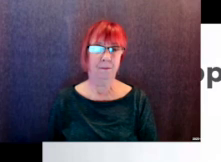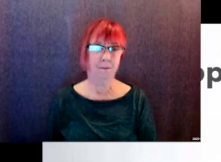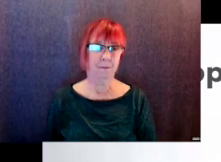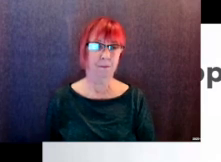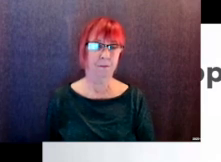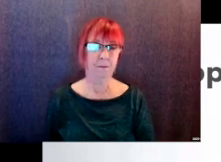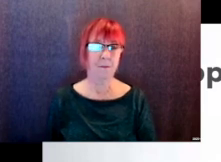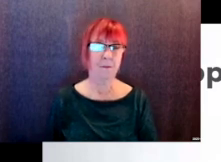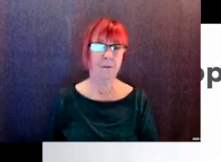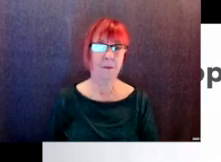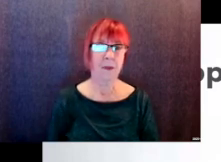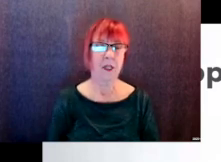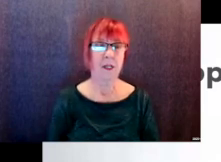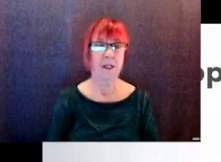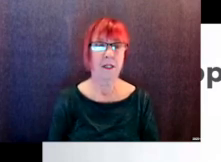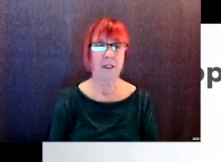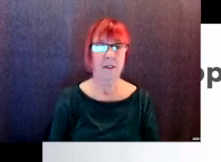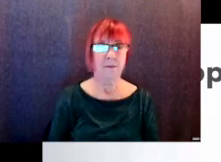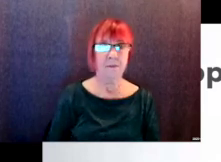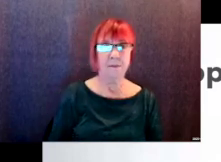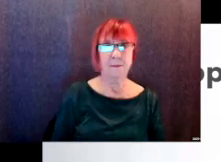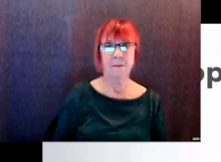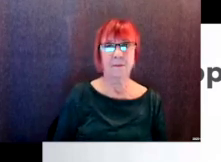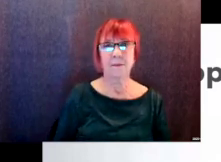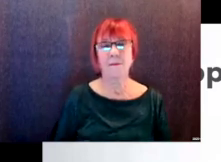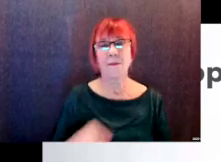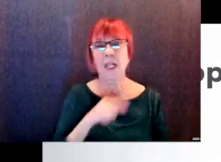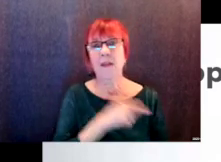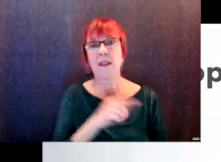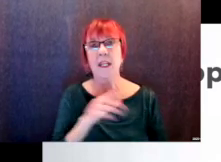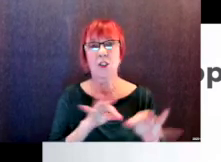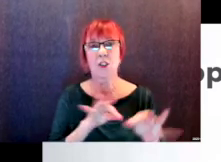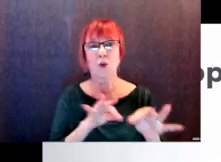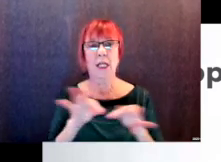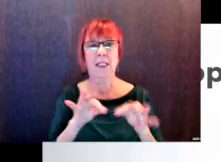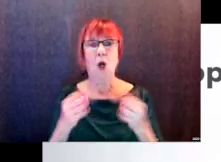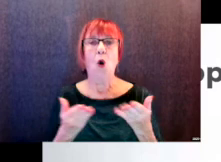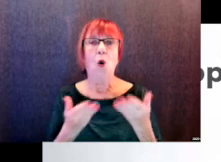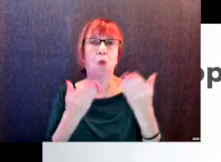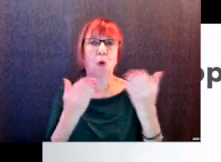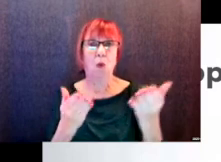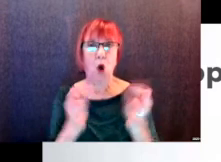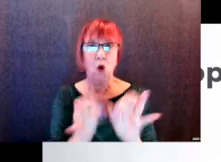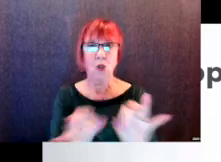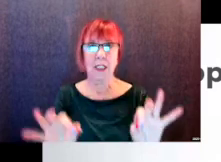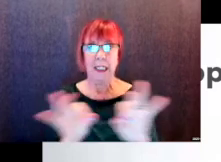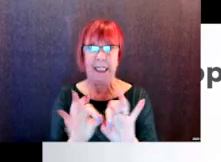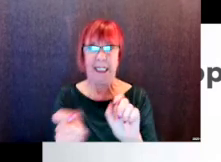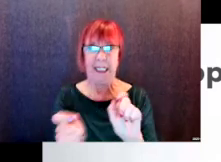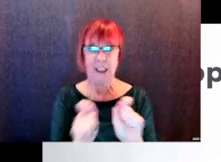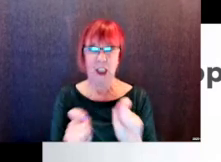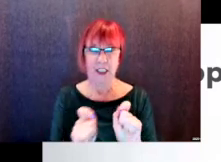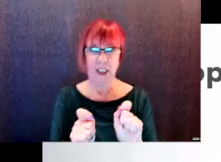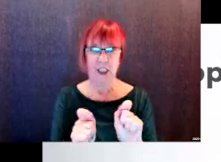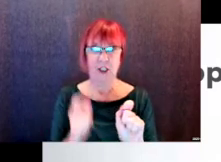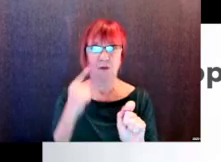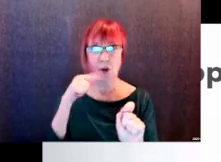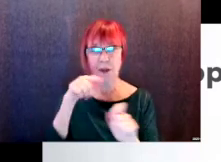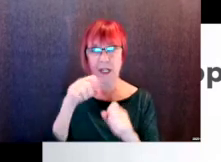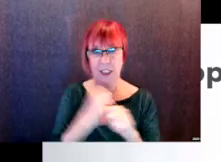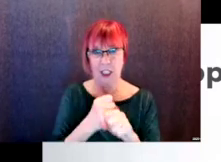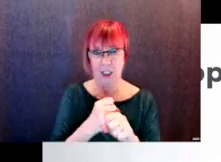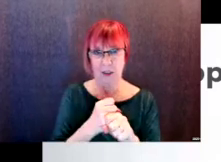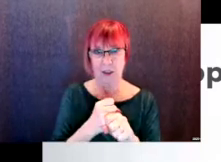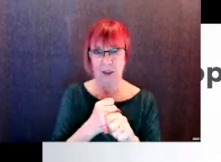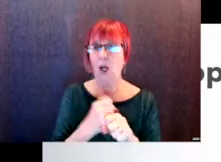feedback before the proposed plan was posted for formal public comment. Now